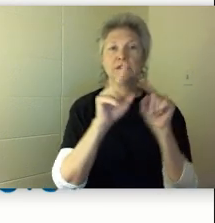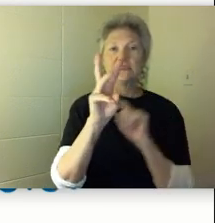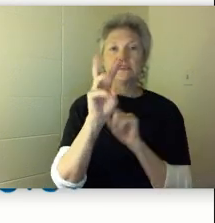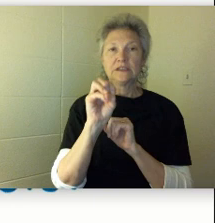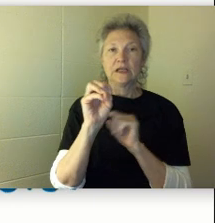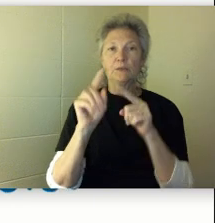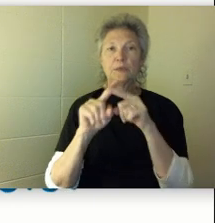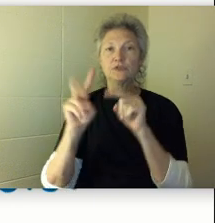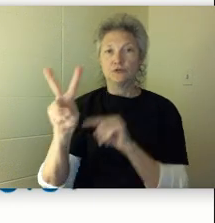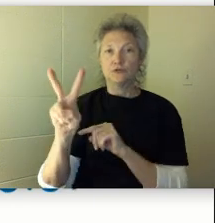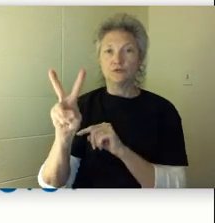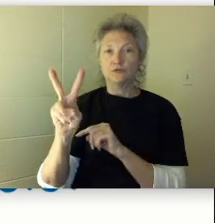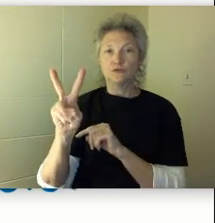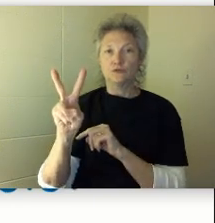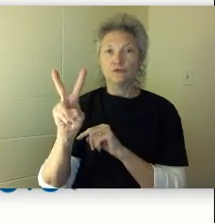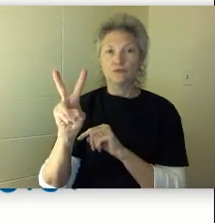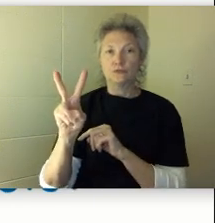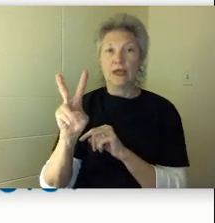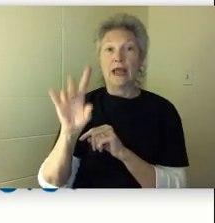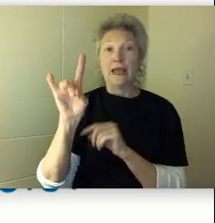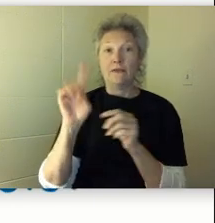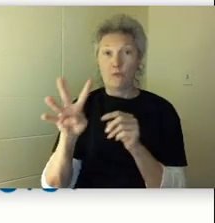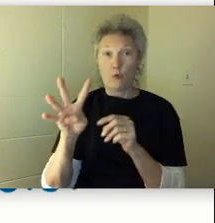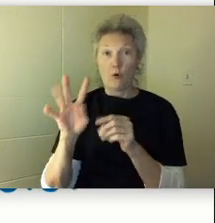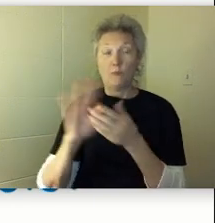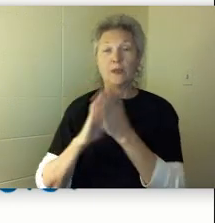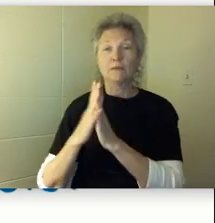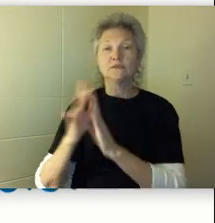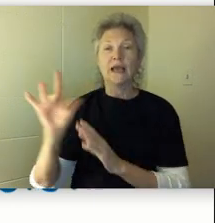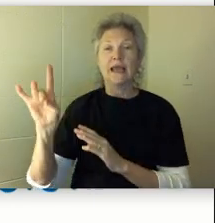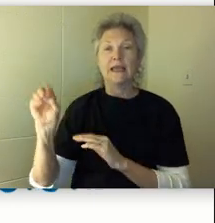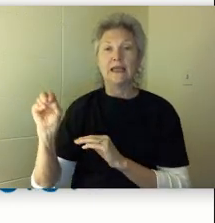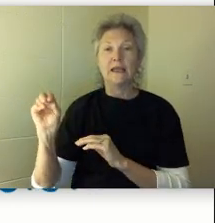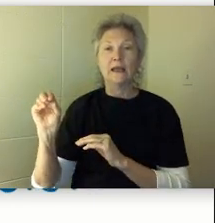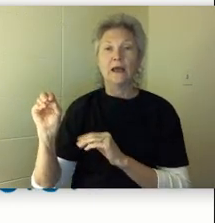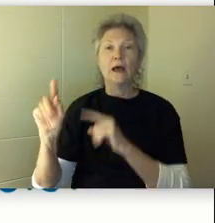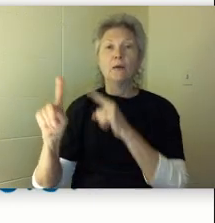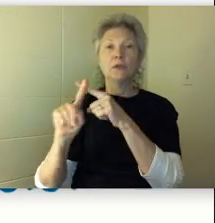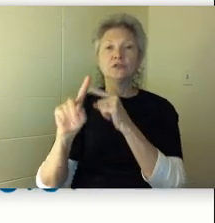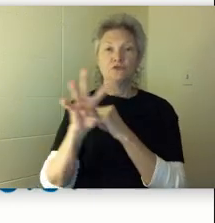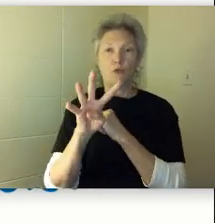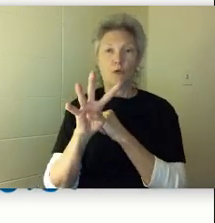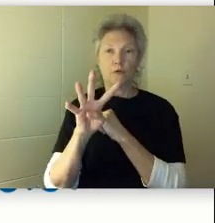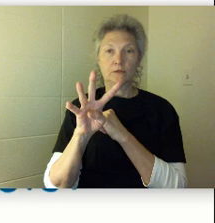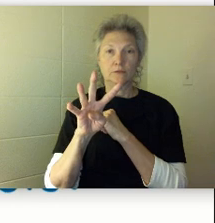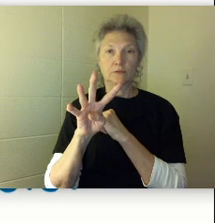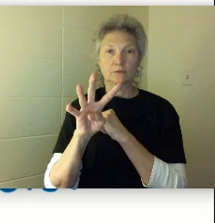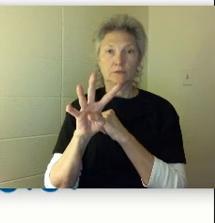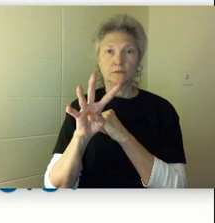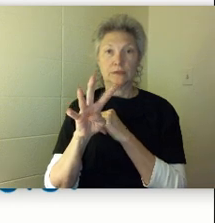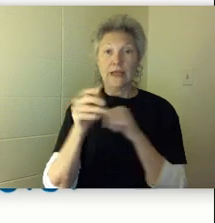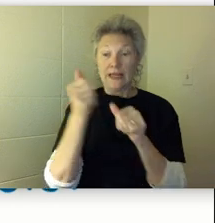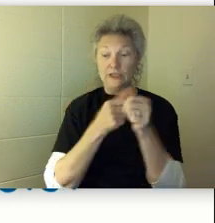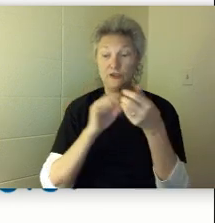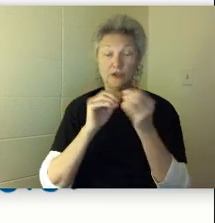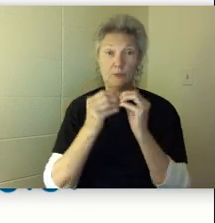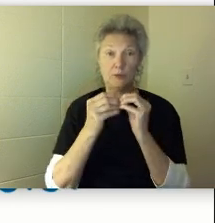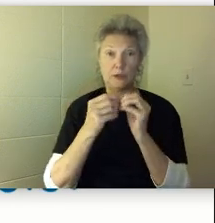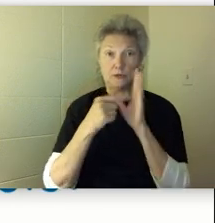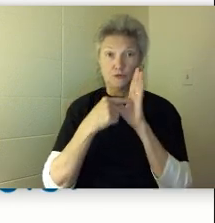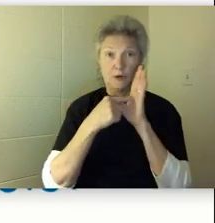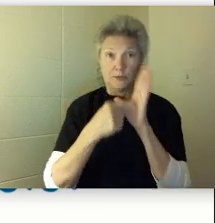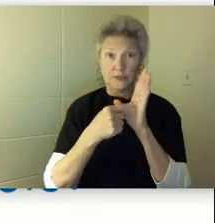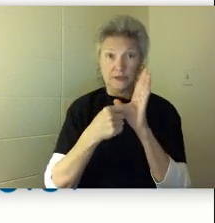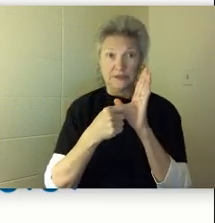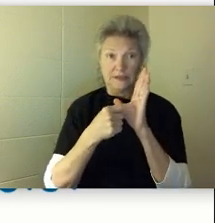60 plus 2, and 84 will become 80 plus 4. Each number is